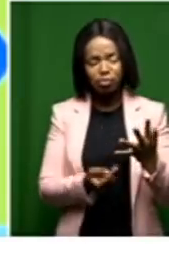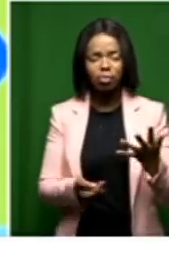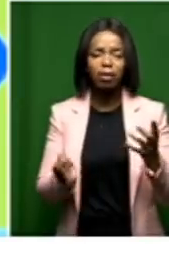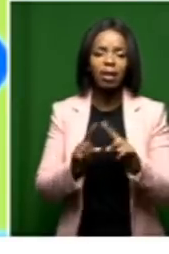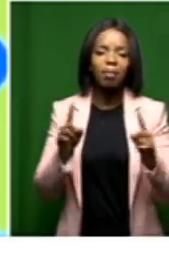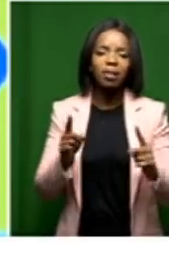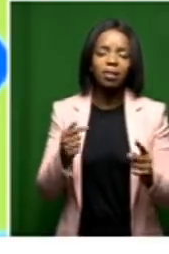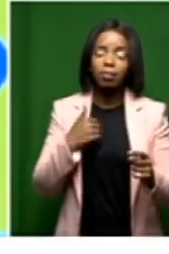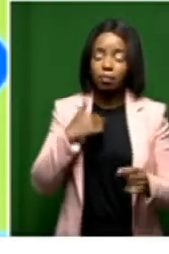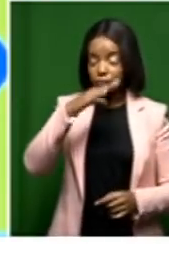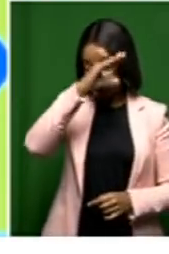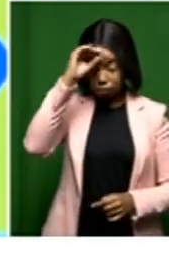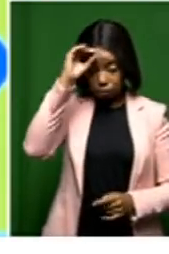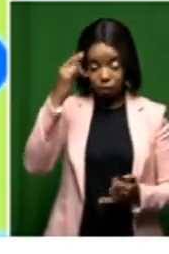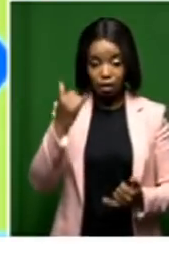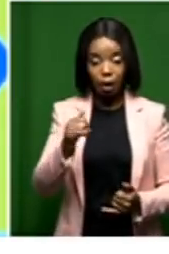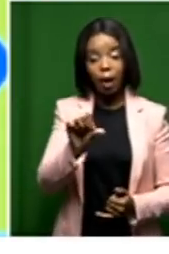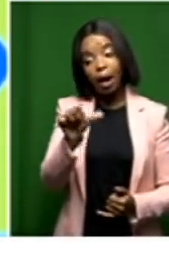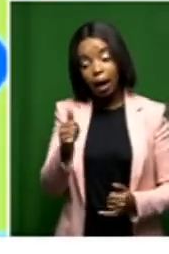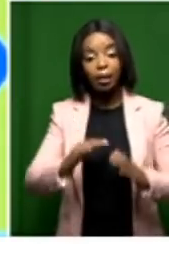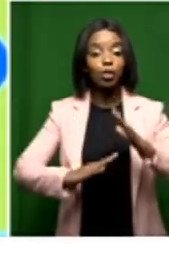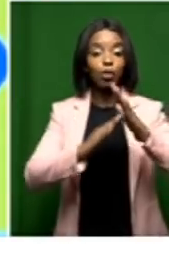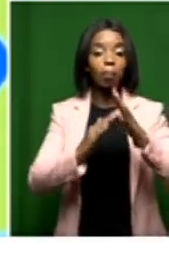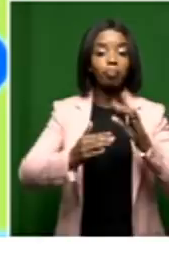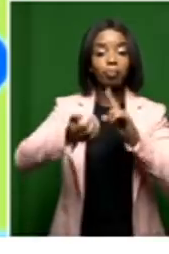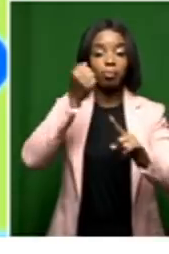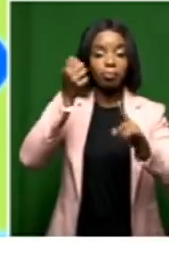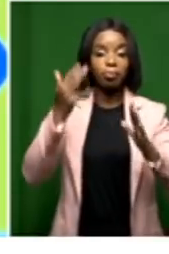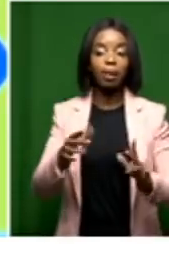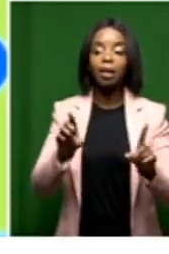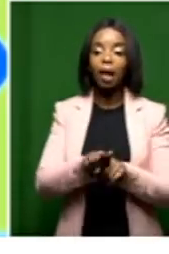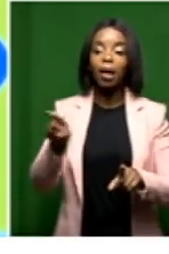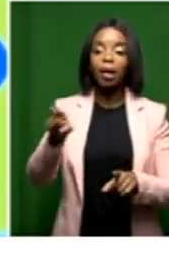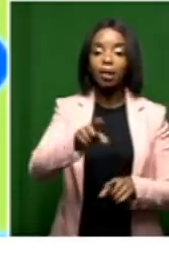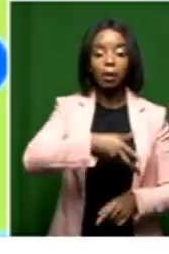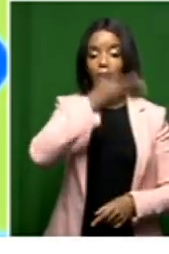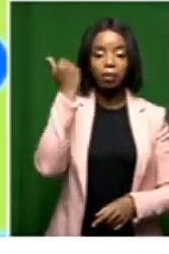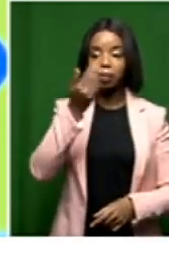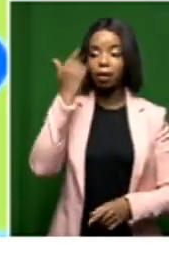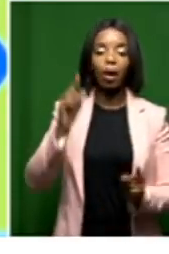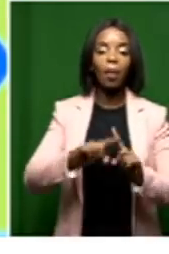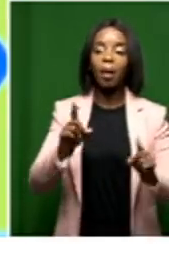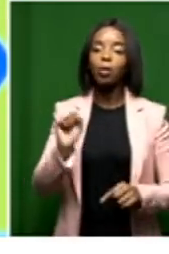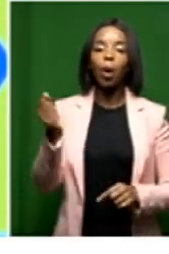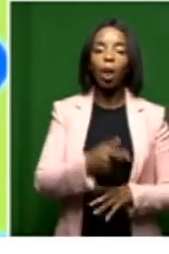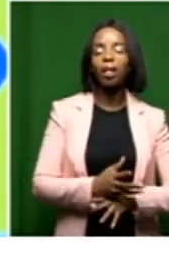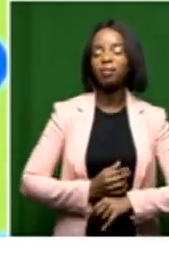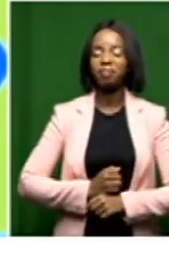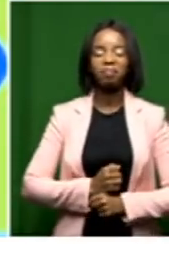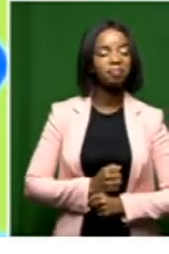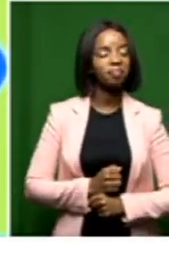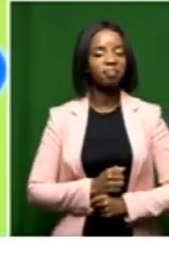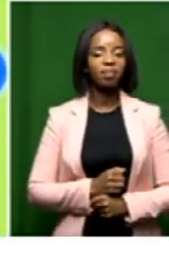amazing when I speak to the other top achievers, they also have no idea what they got. It's incredible how they're keeping this under wraps. And how was